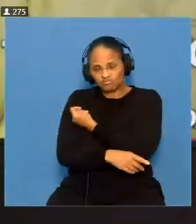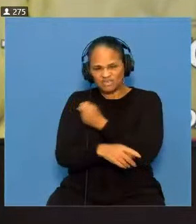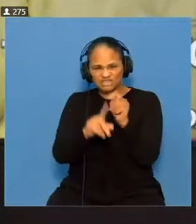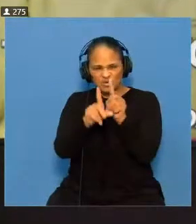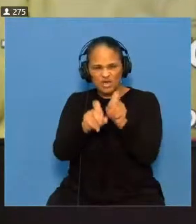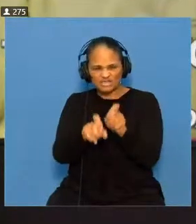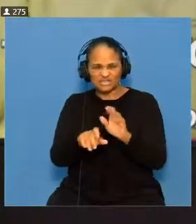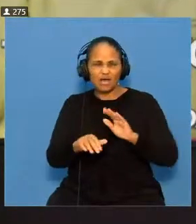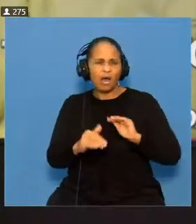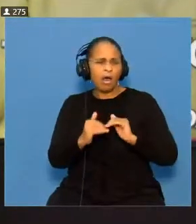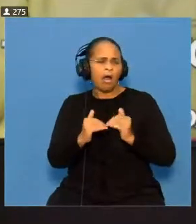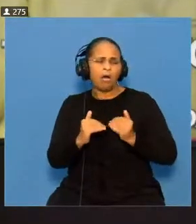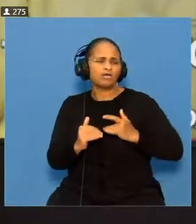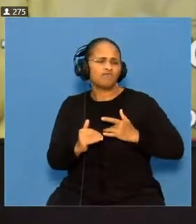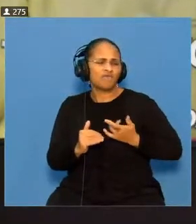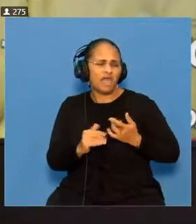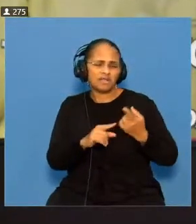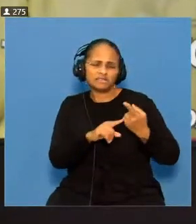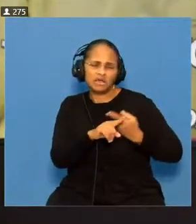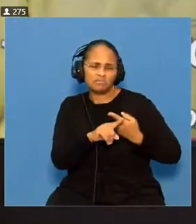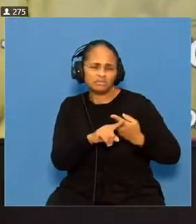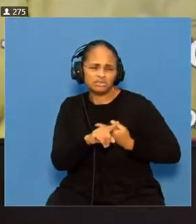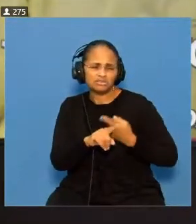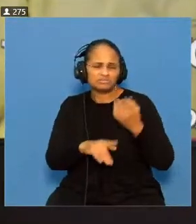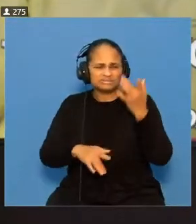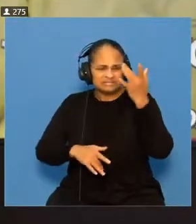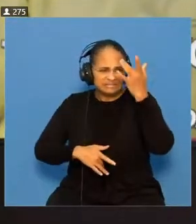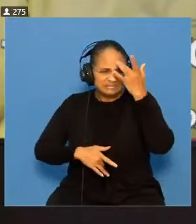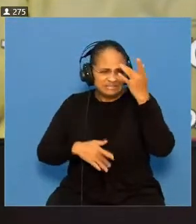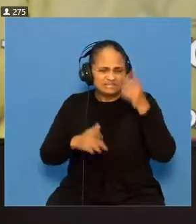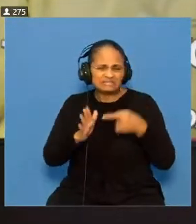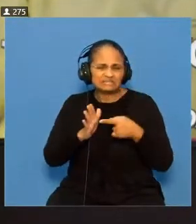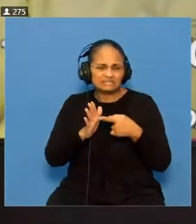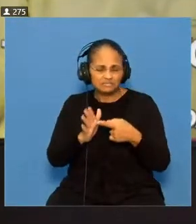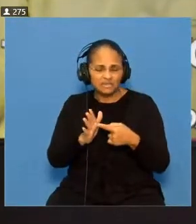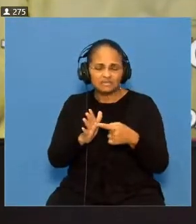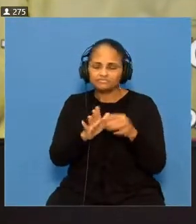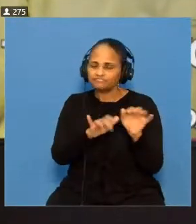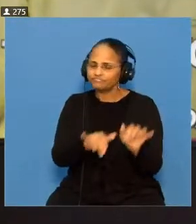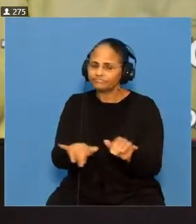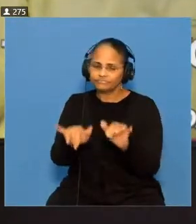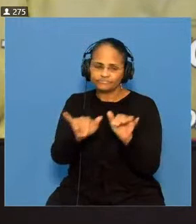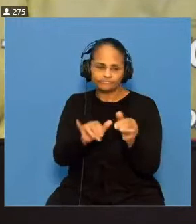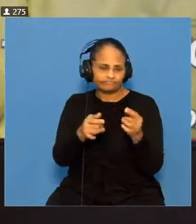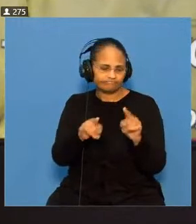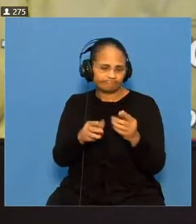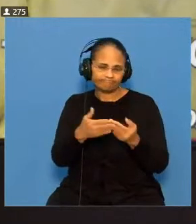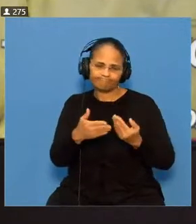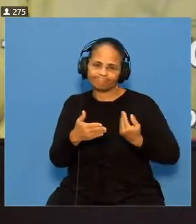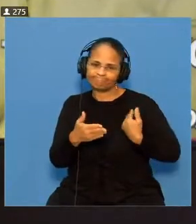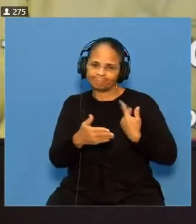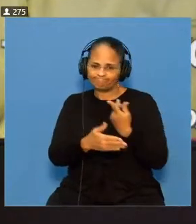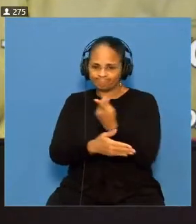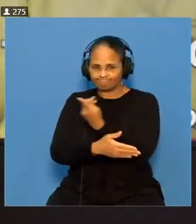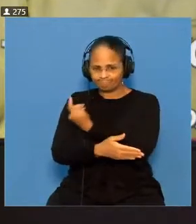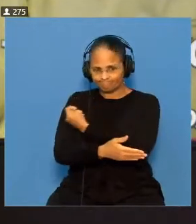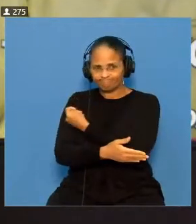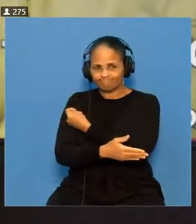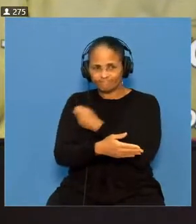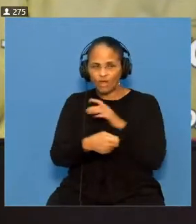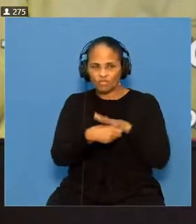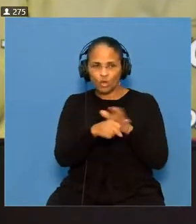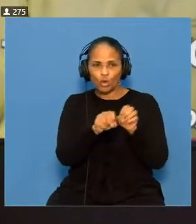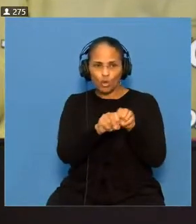about how are you feeling today? Do you have any temperature? Do you have any symptoms? And so likewise, that medical check does have to take place prior to the administration of the